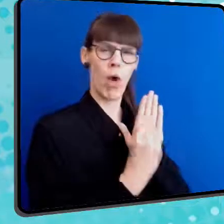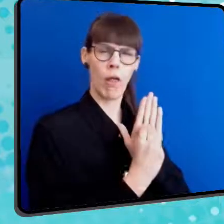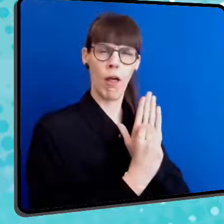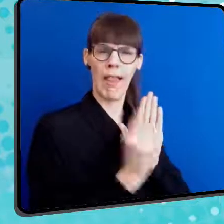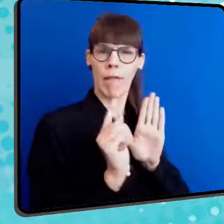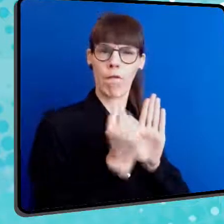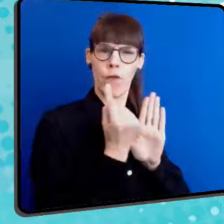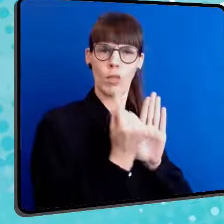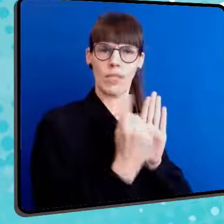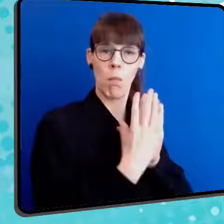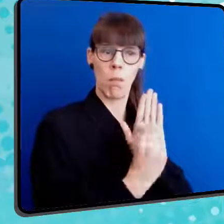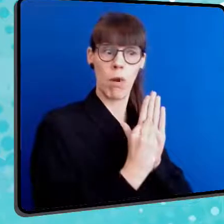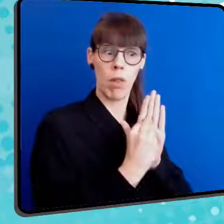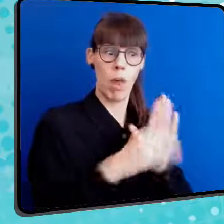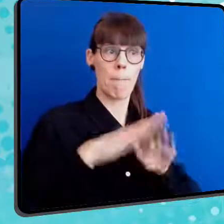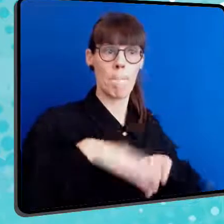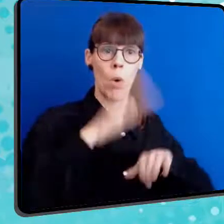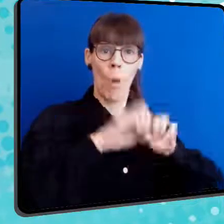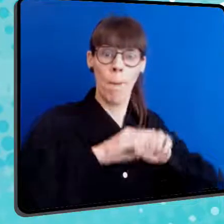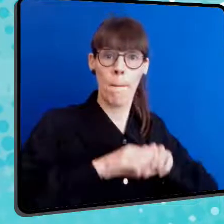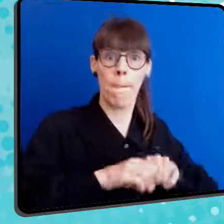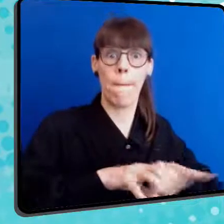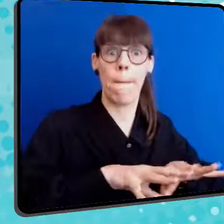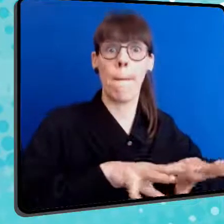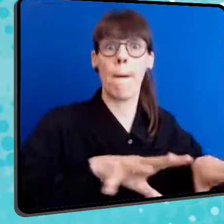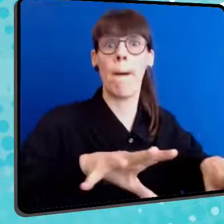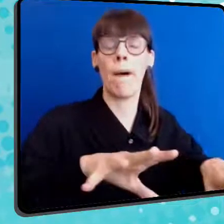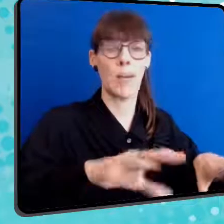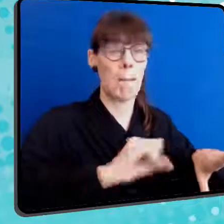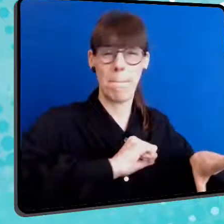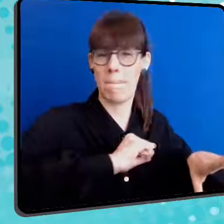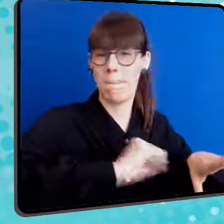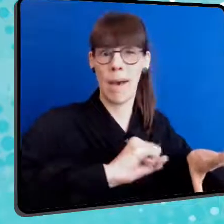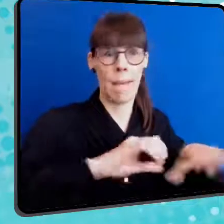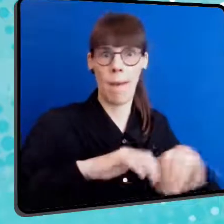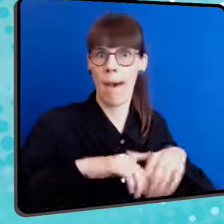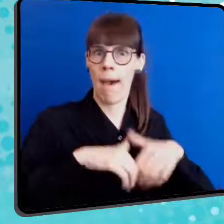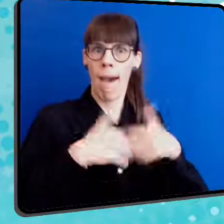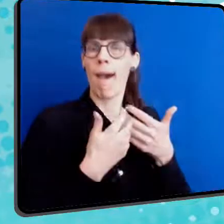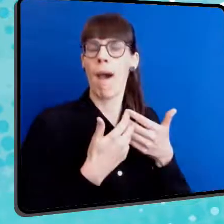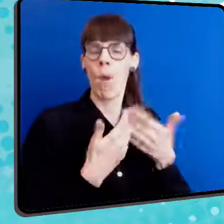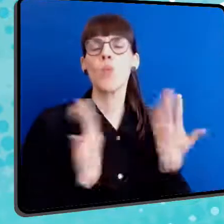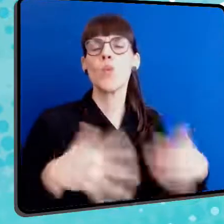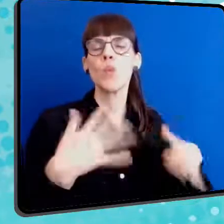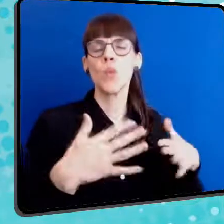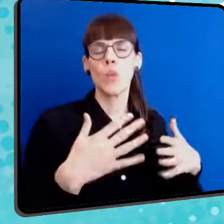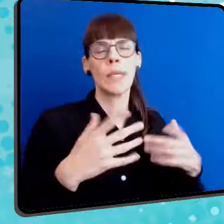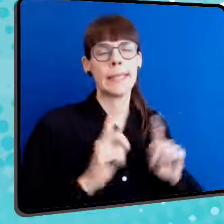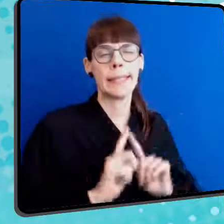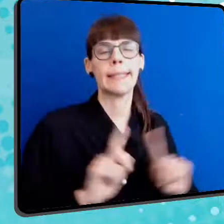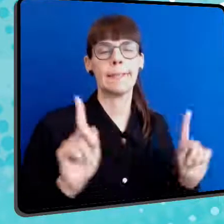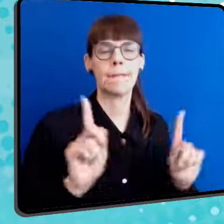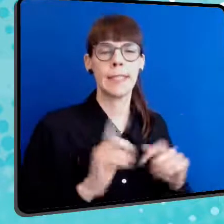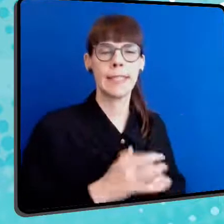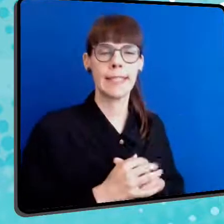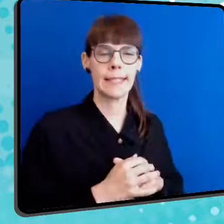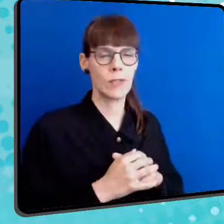behind, a million requests a minute. It's so different, and huge variety in